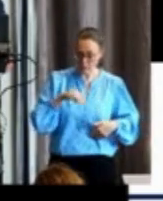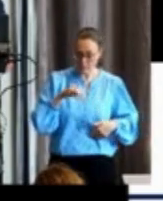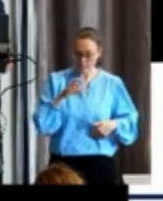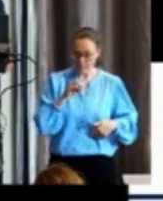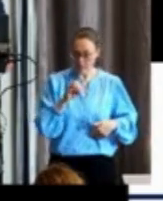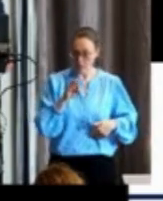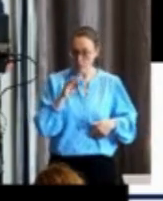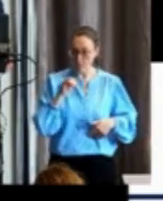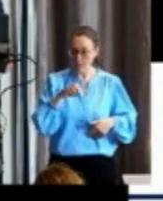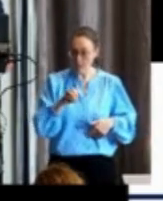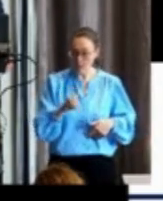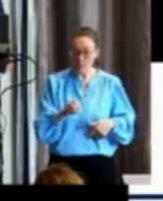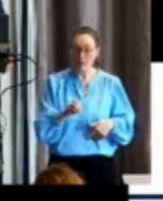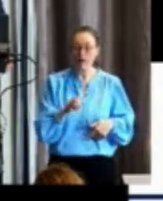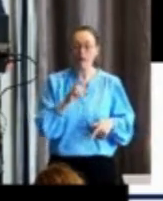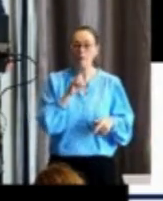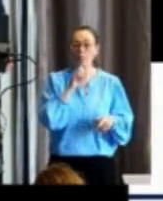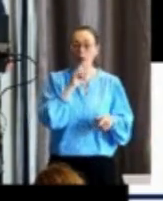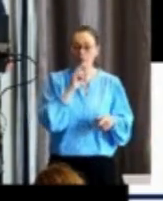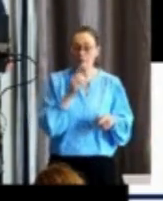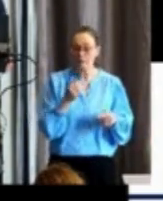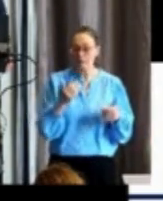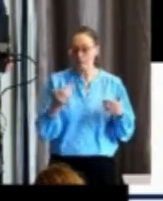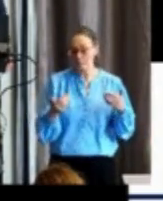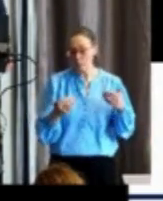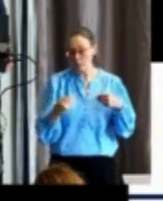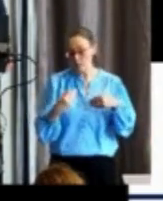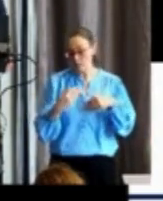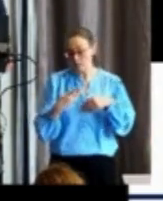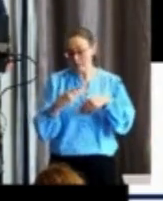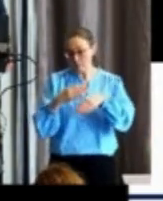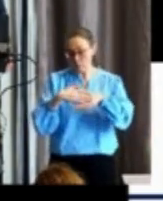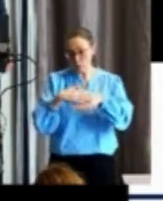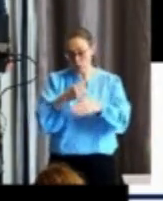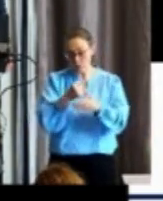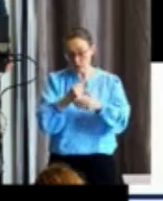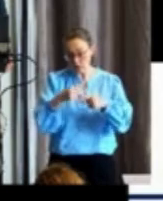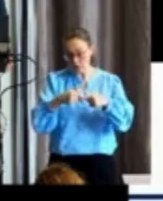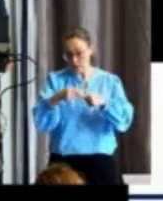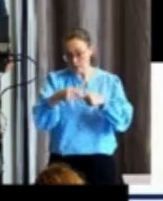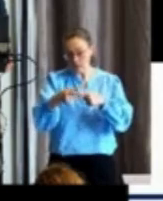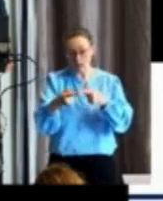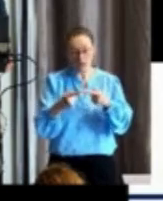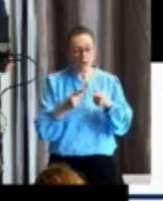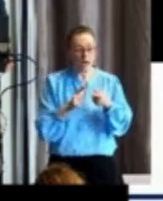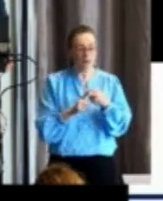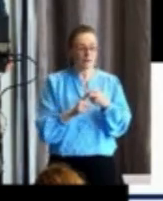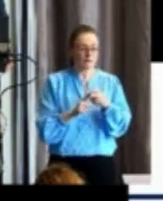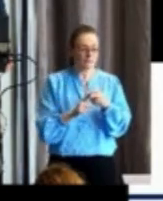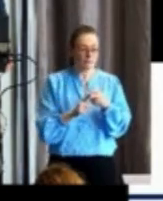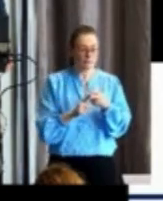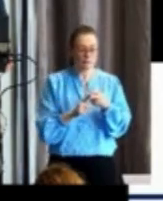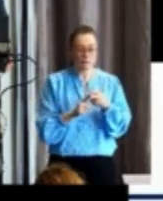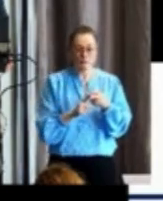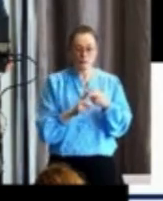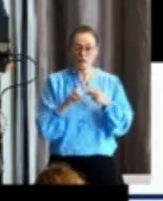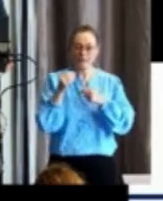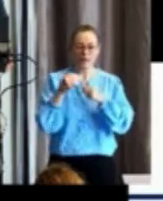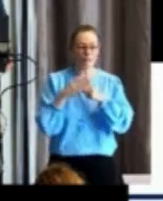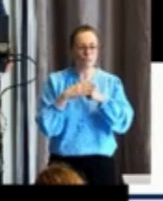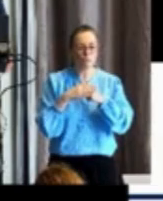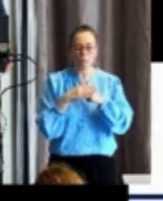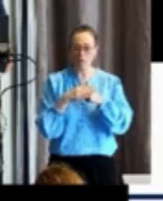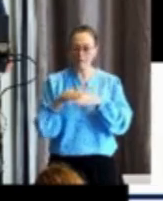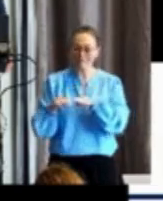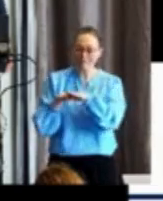it, but as more studies are released and we kind of get a more kind of consistent